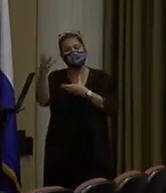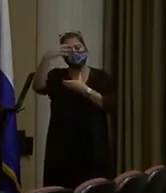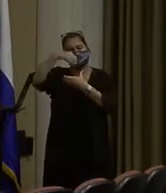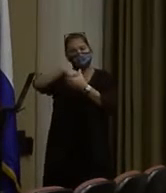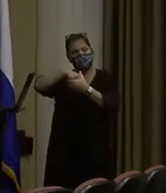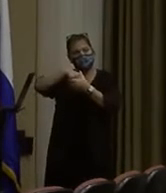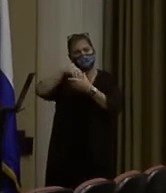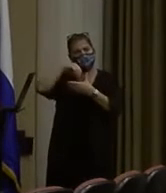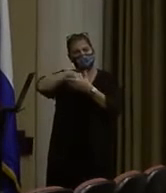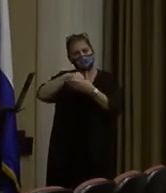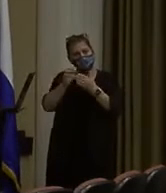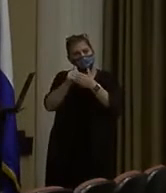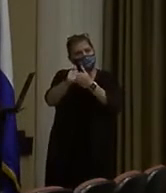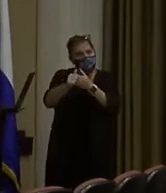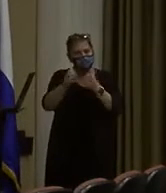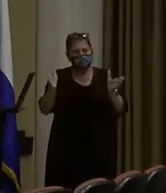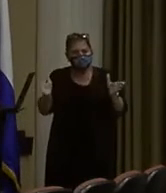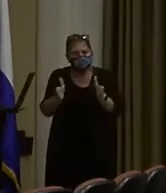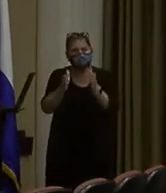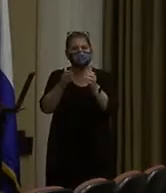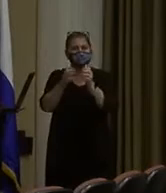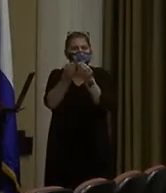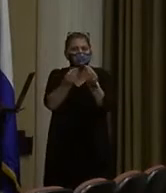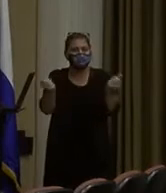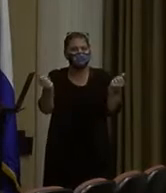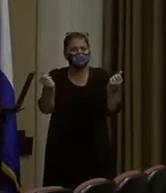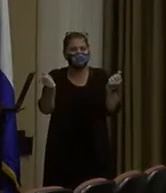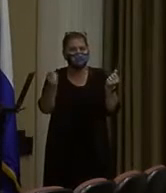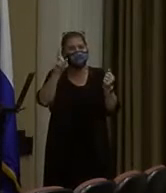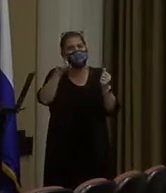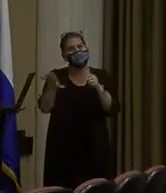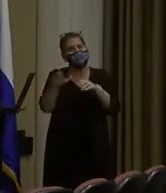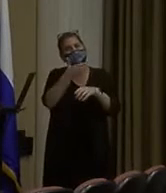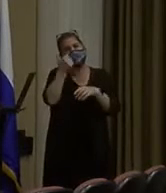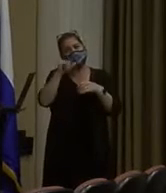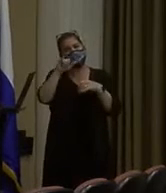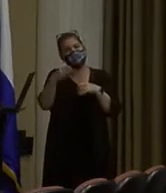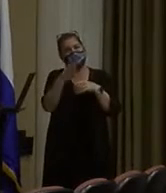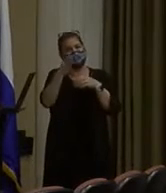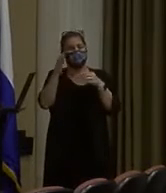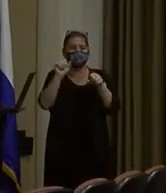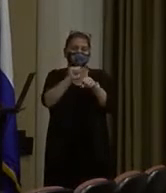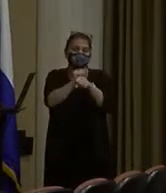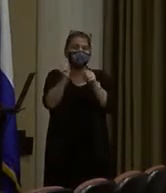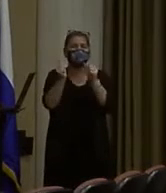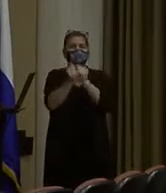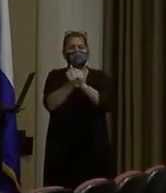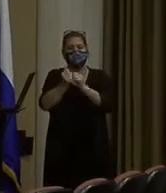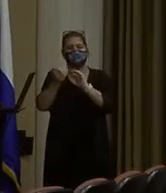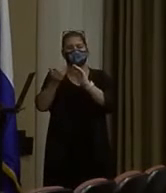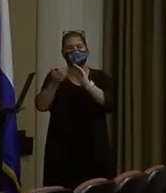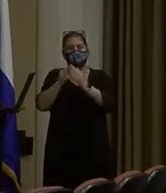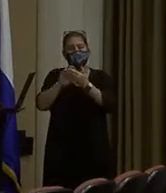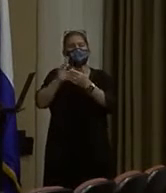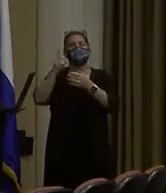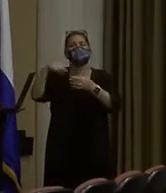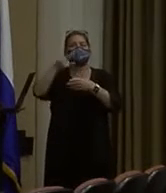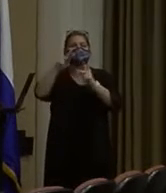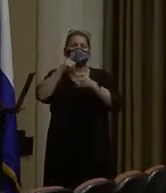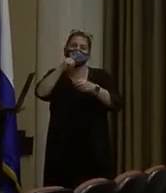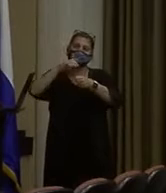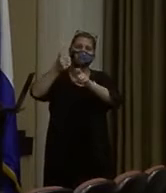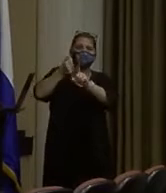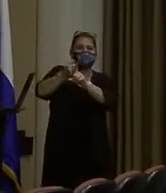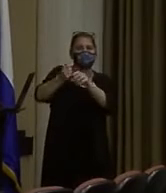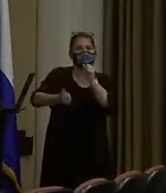ones, leading, driving these solutions. We need to do a better job working in tandem with them to effect these